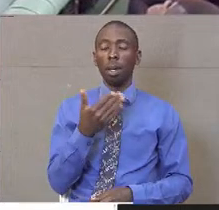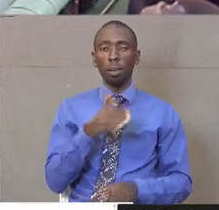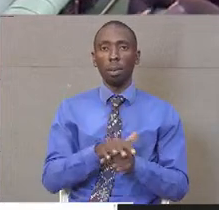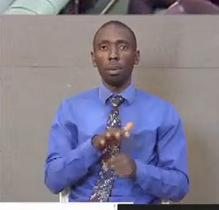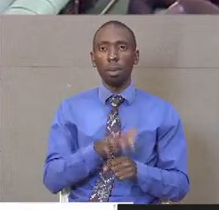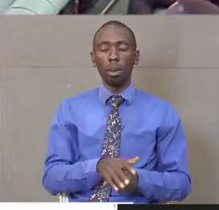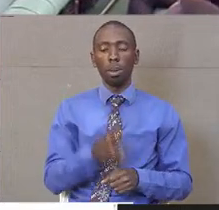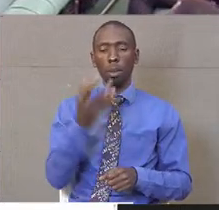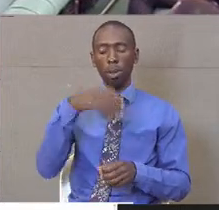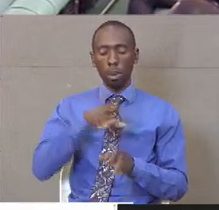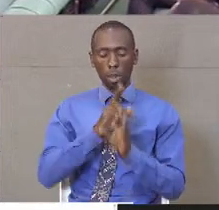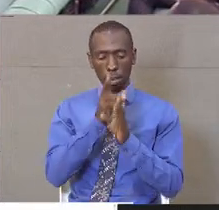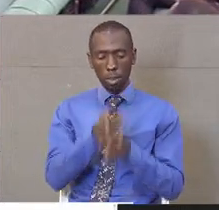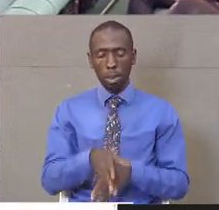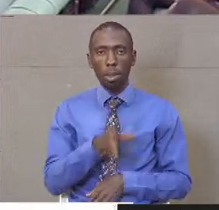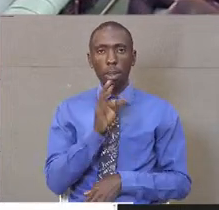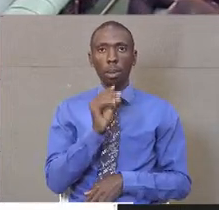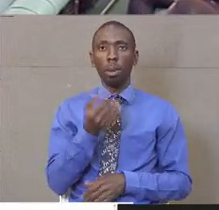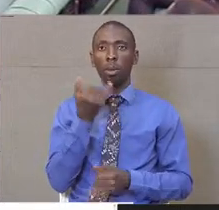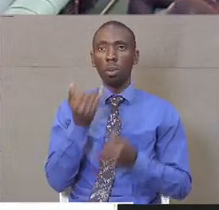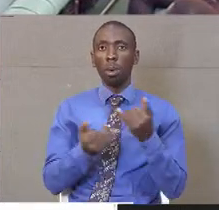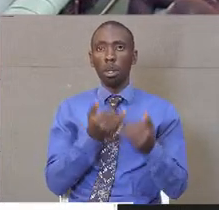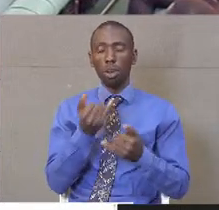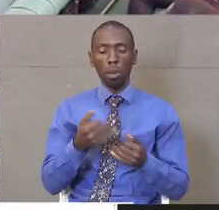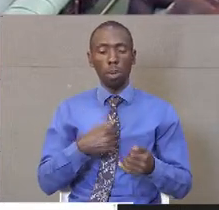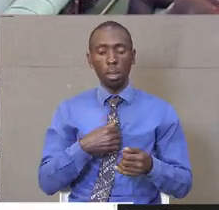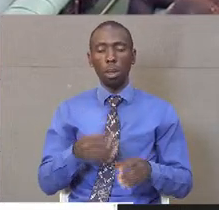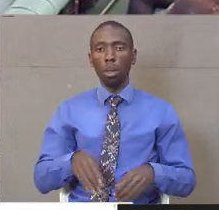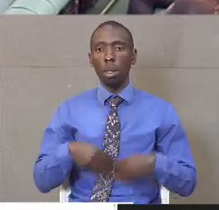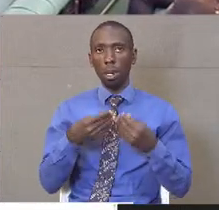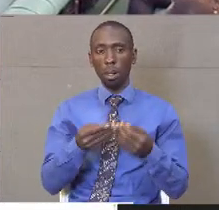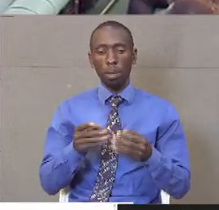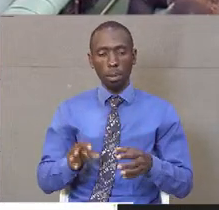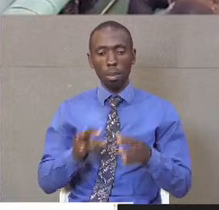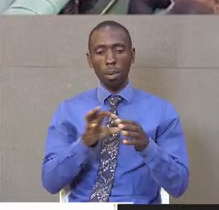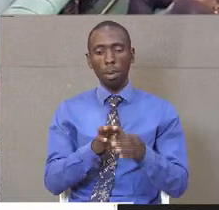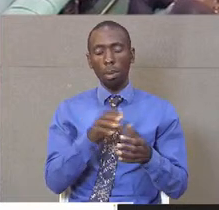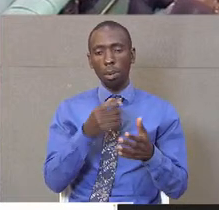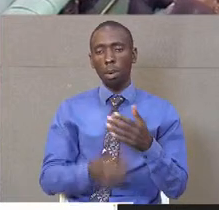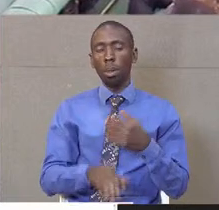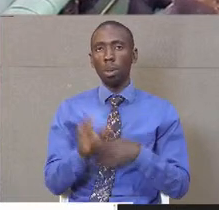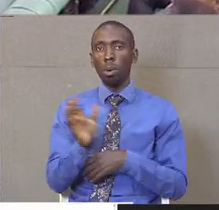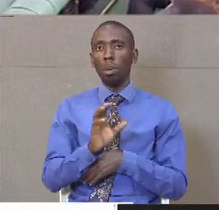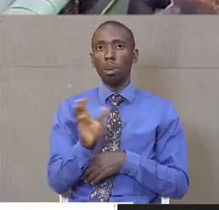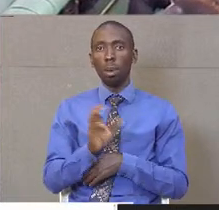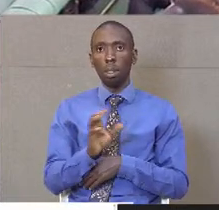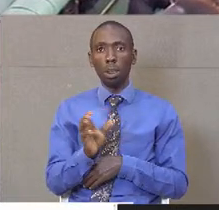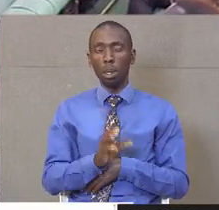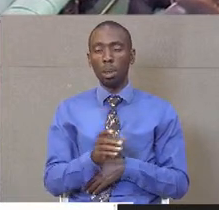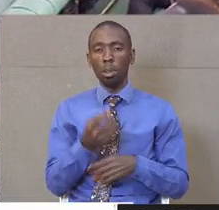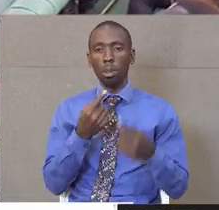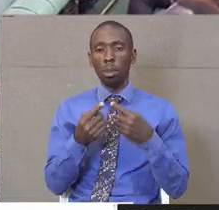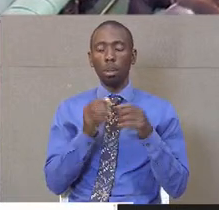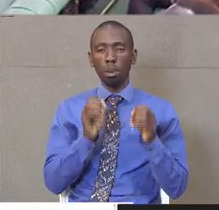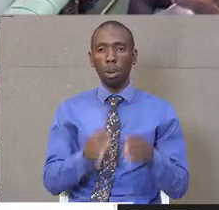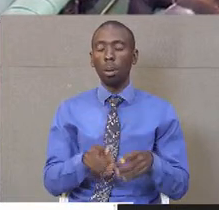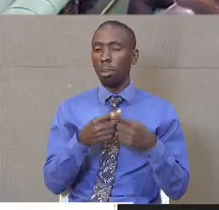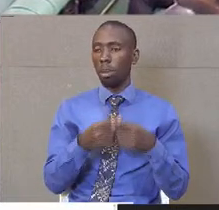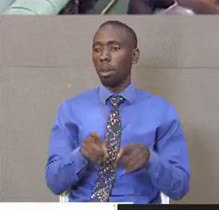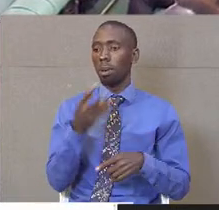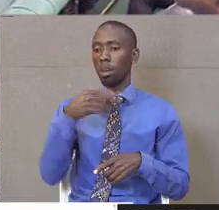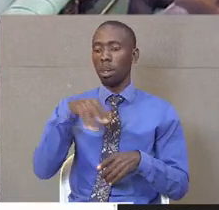Honorable Speaker, the information I wanted to give is in line with what the committee has left out. Right Honorable Speaker,